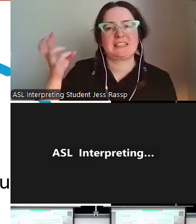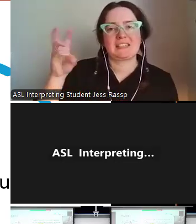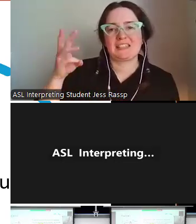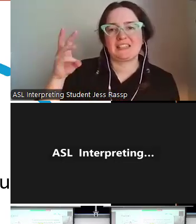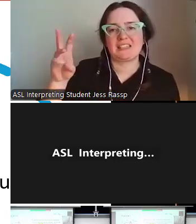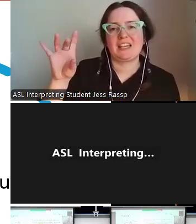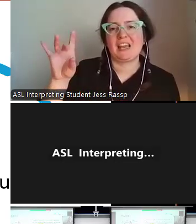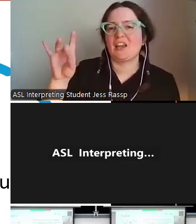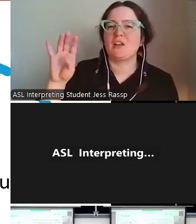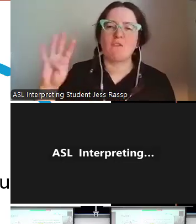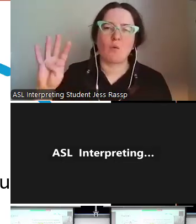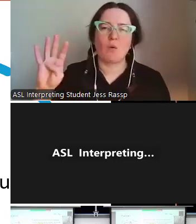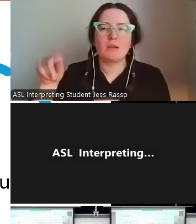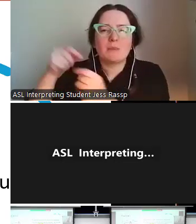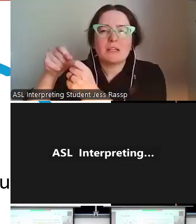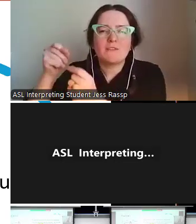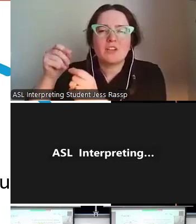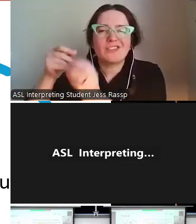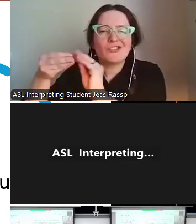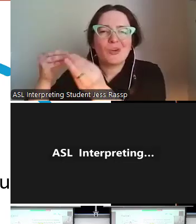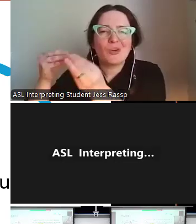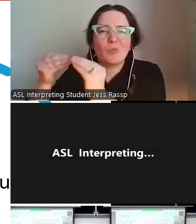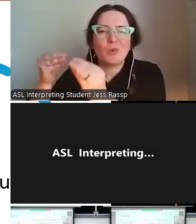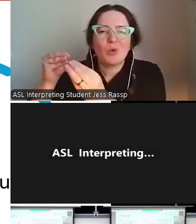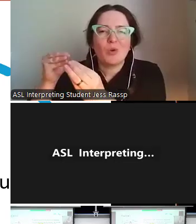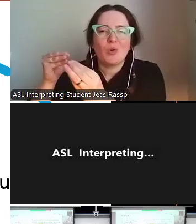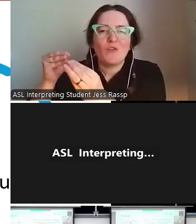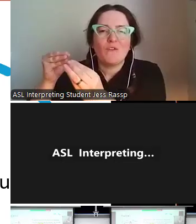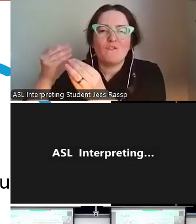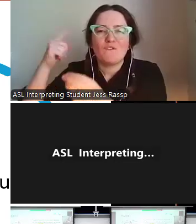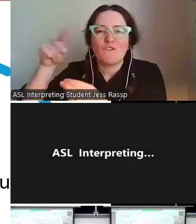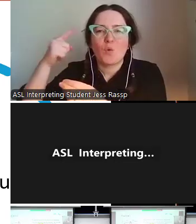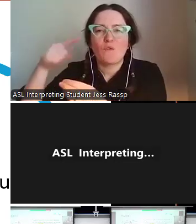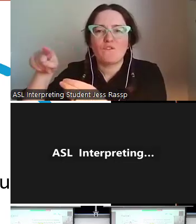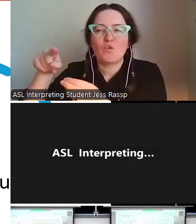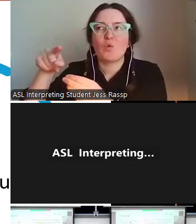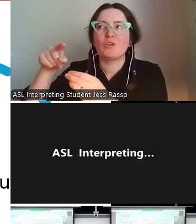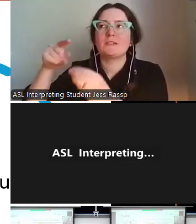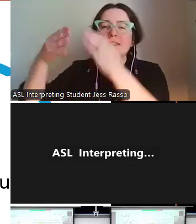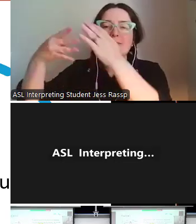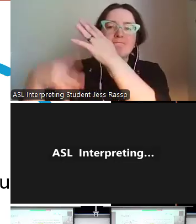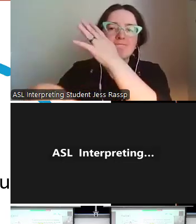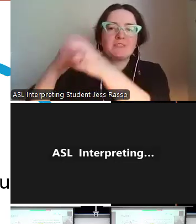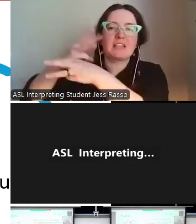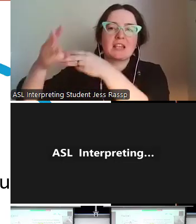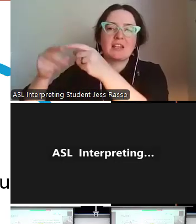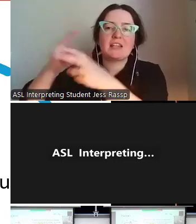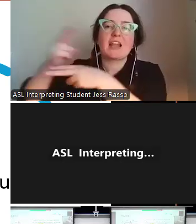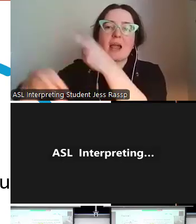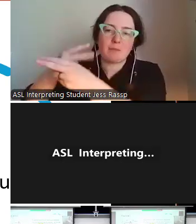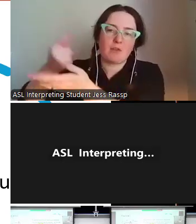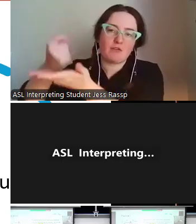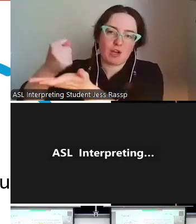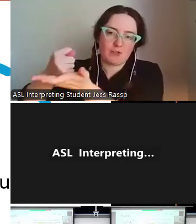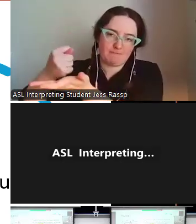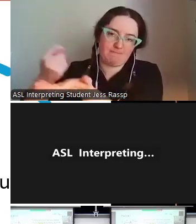know anything about that. I just know that that's the class of drugs. So, and I'm not sure how many have gotten to that point where they've been able to get